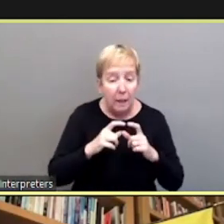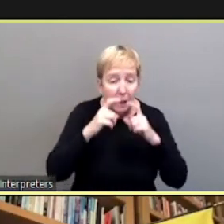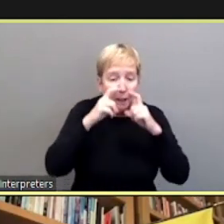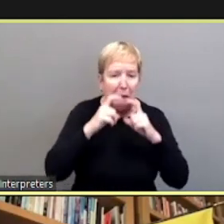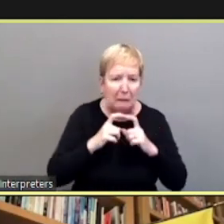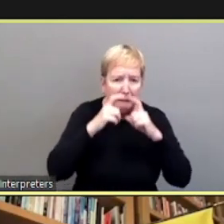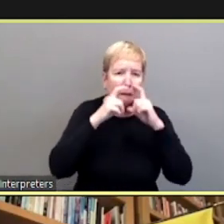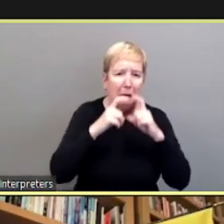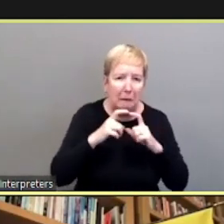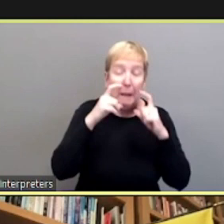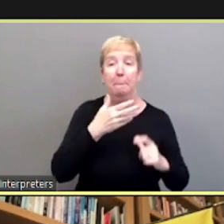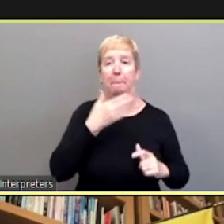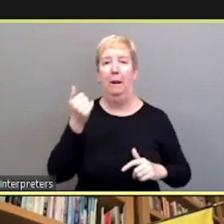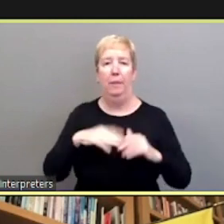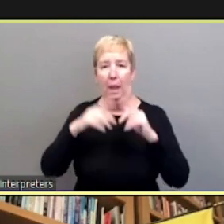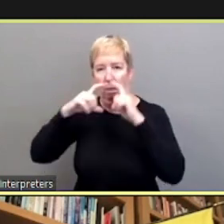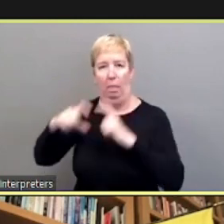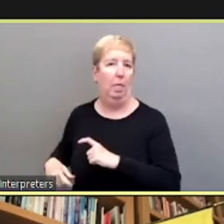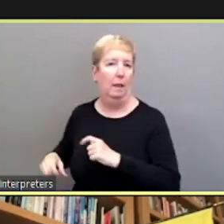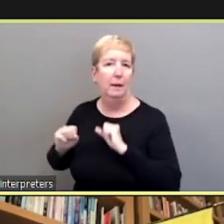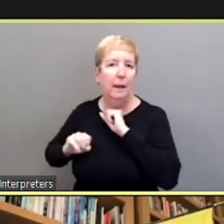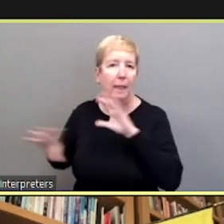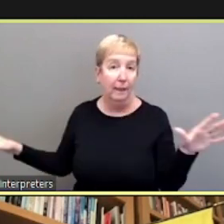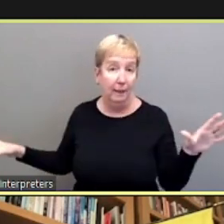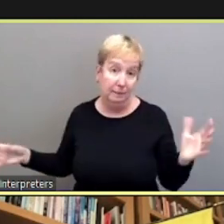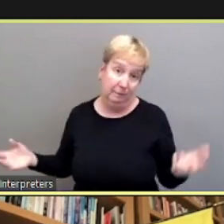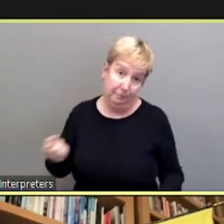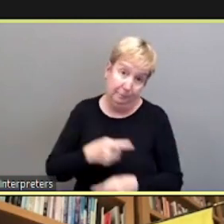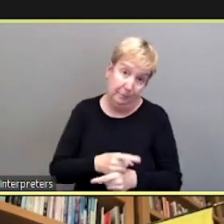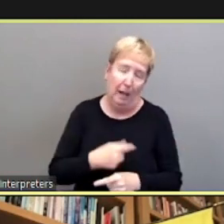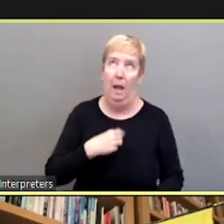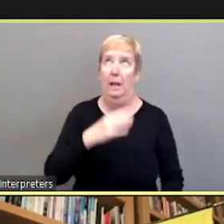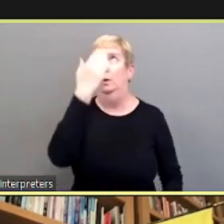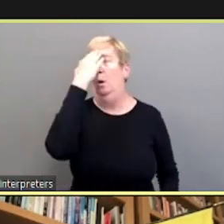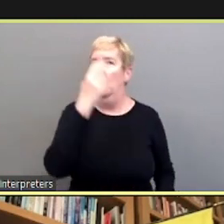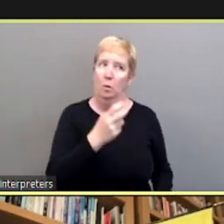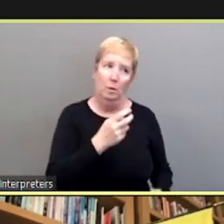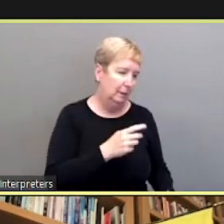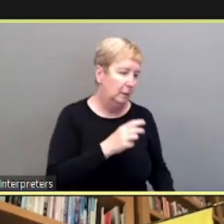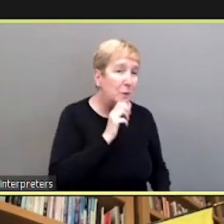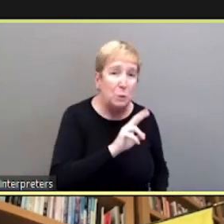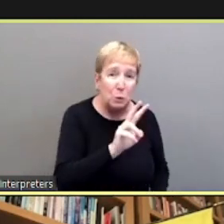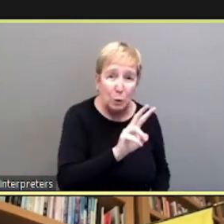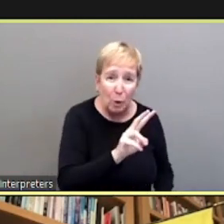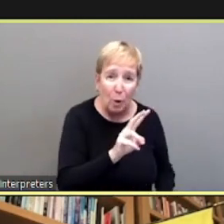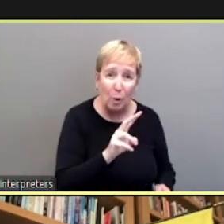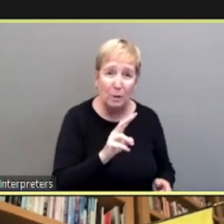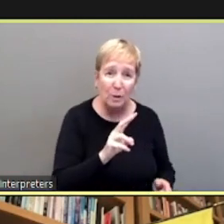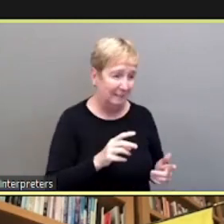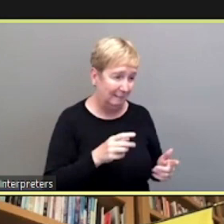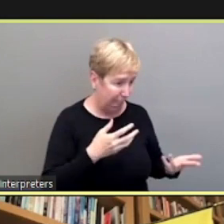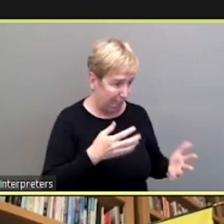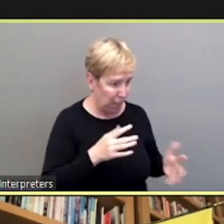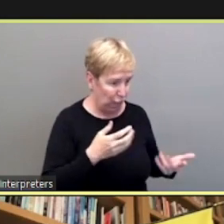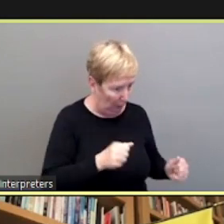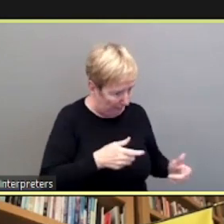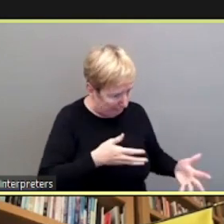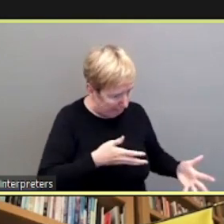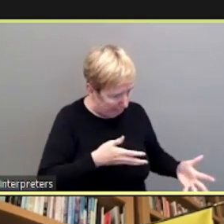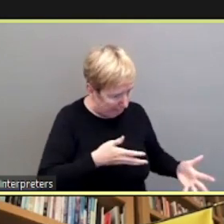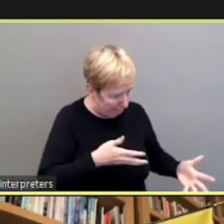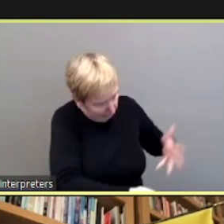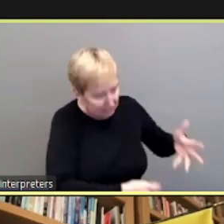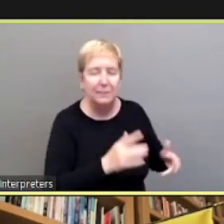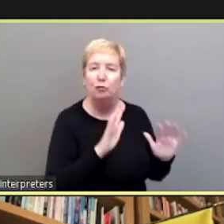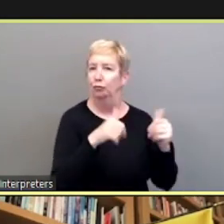know that it's hard to keep 2-year-olds occupied doing anything you want them to do, but the extent to which we can keep